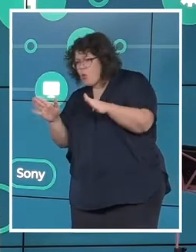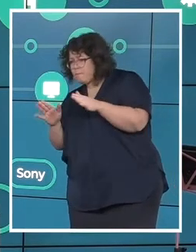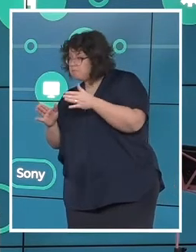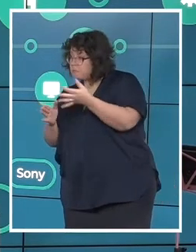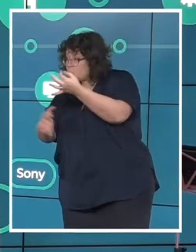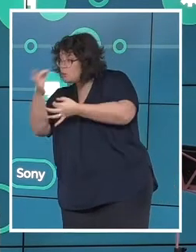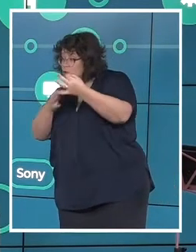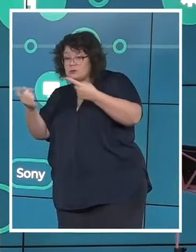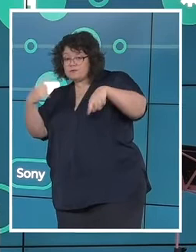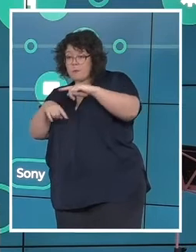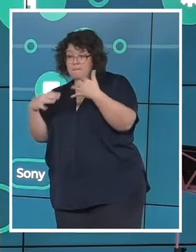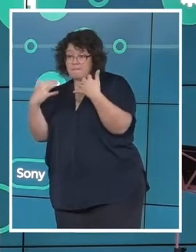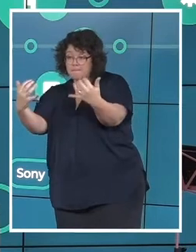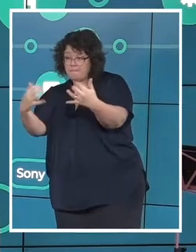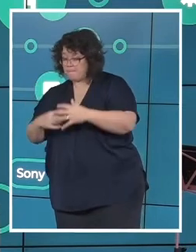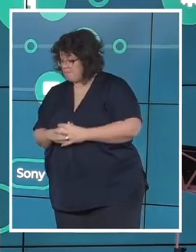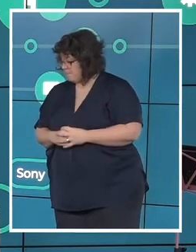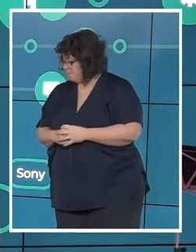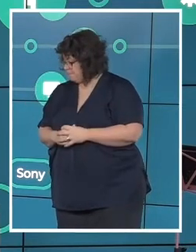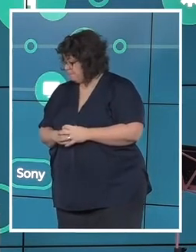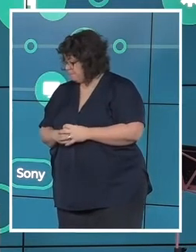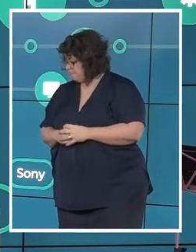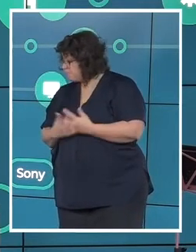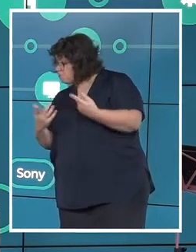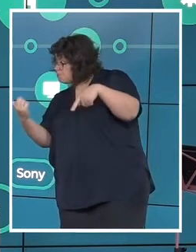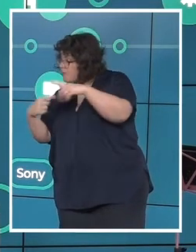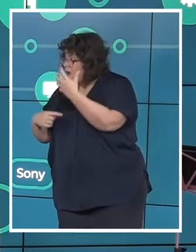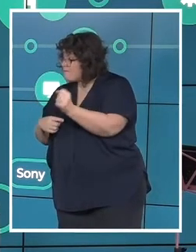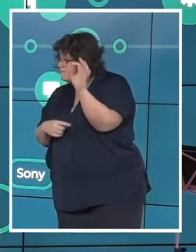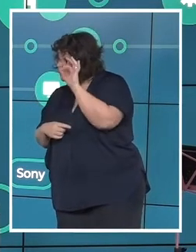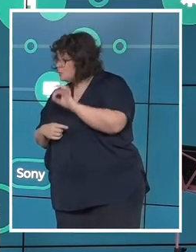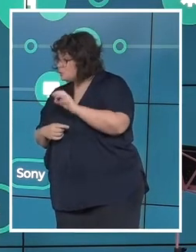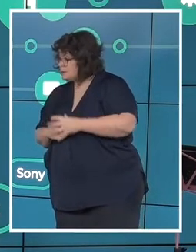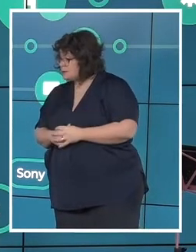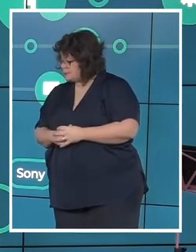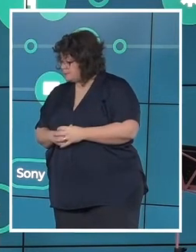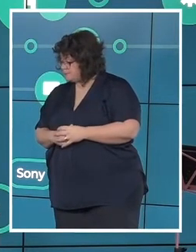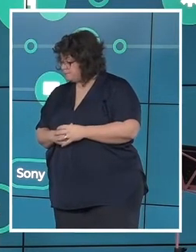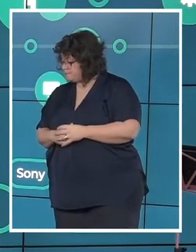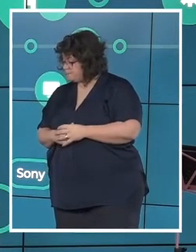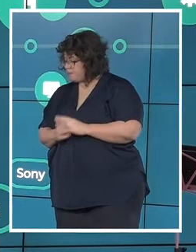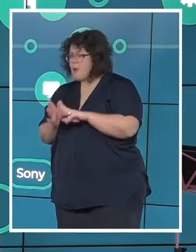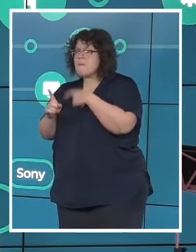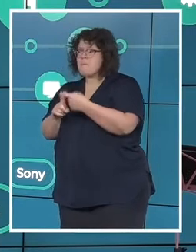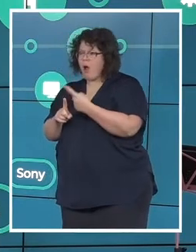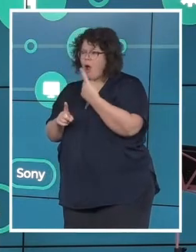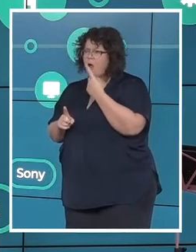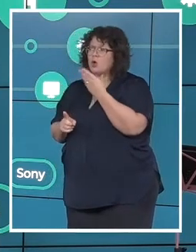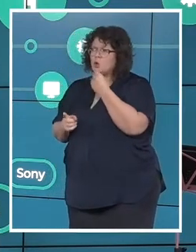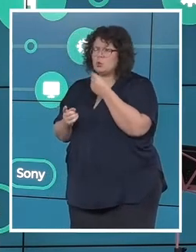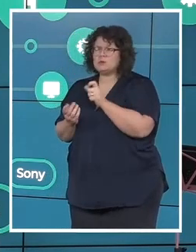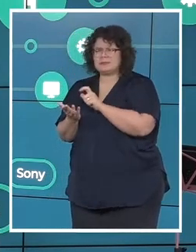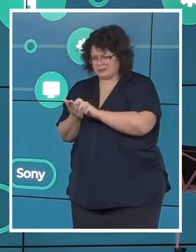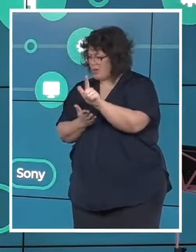by Slido, that would be great. I've got a question. I'm interested in how you think change will